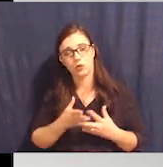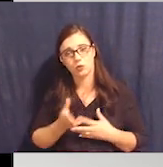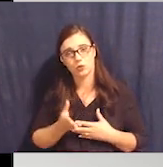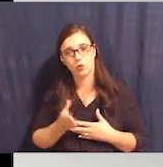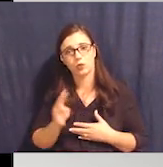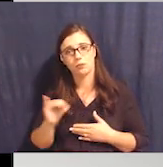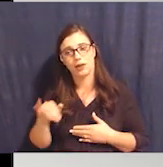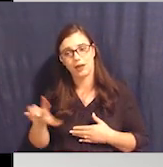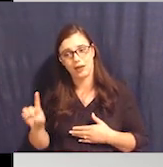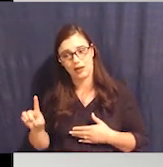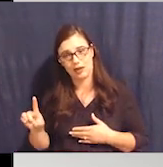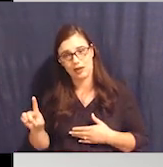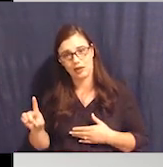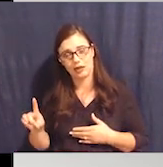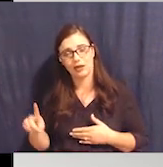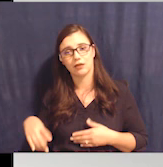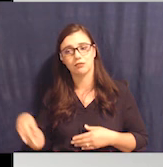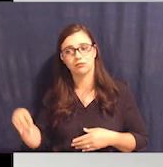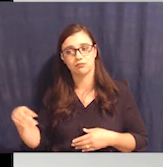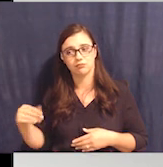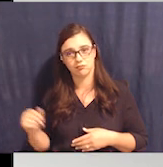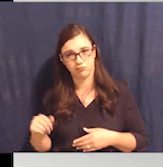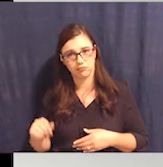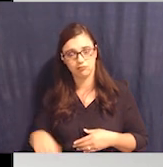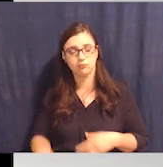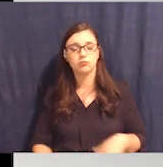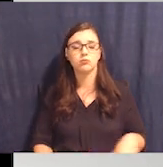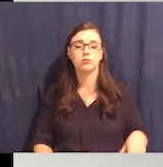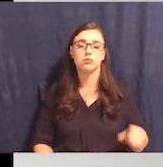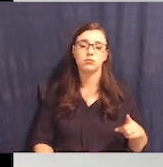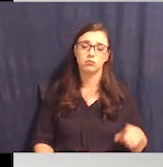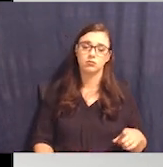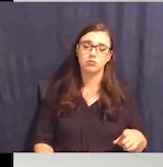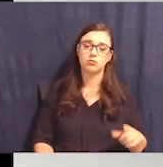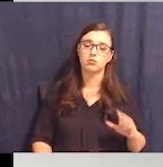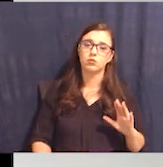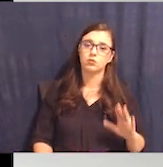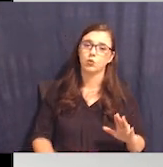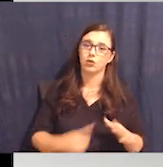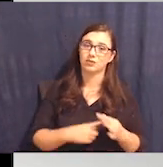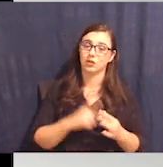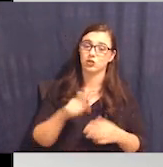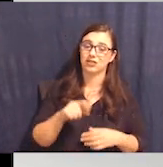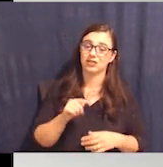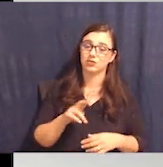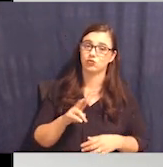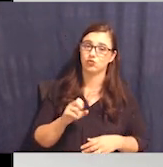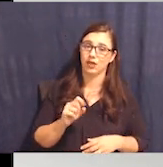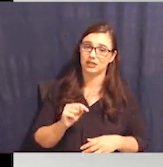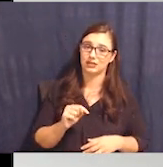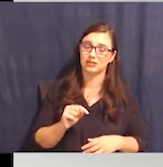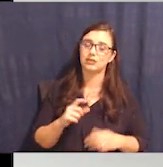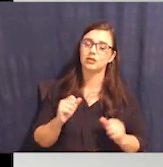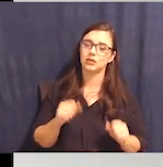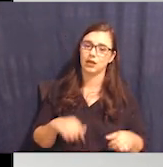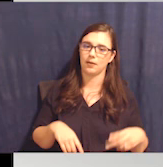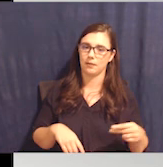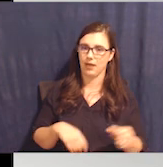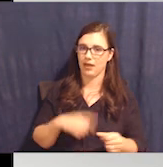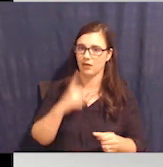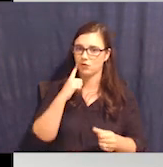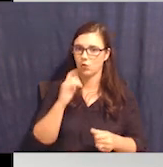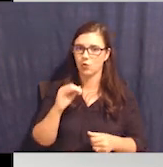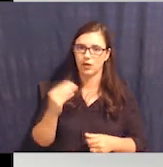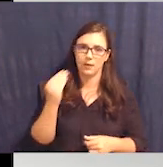pulled through your Medicaid, that will pay that fee, and then your special needs trust can